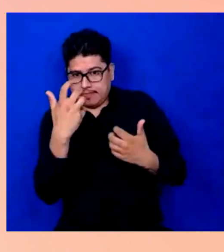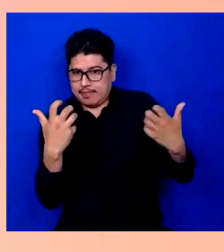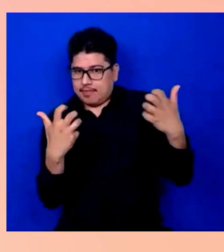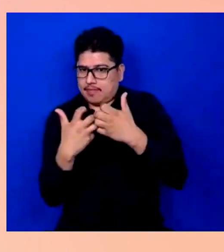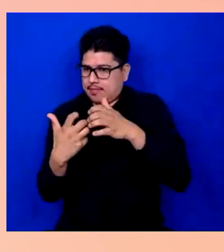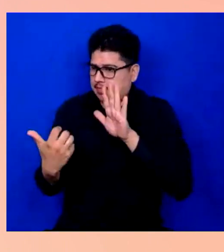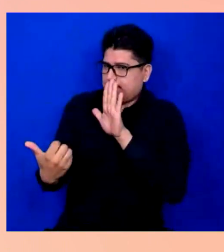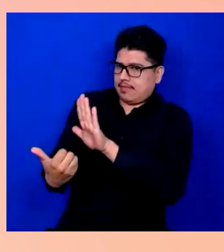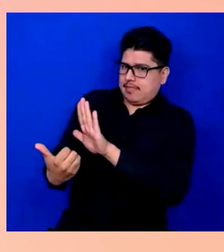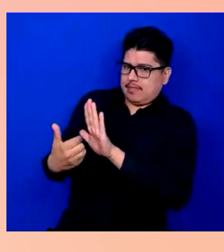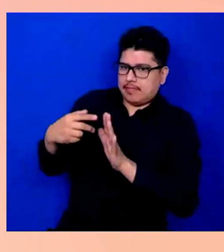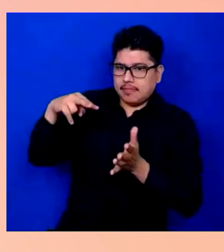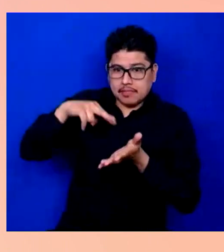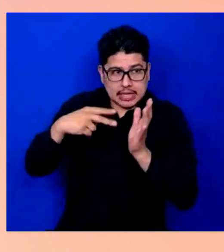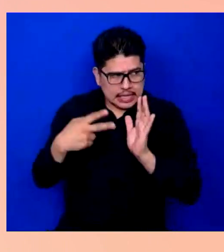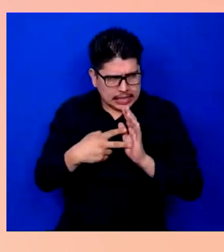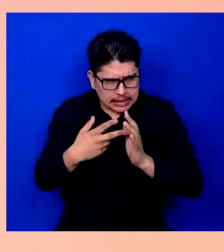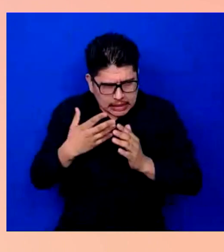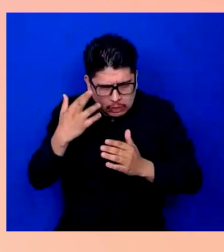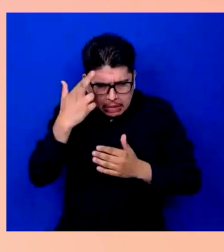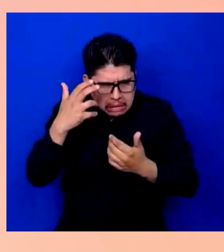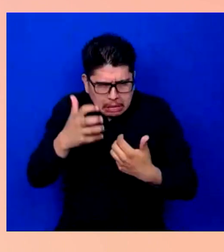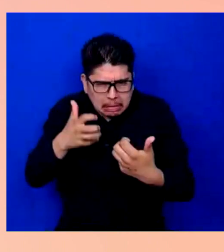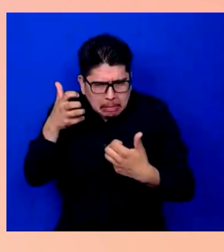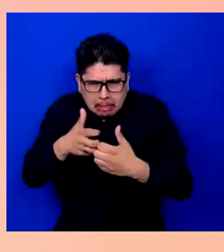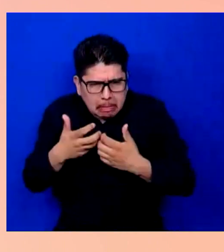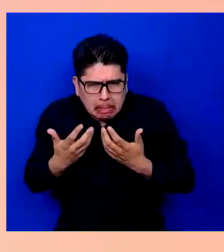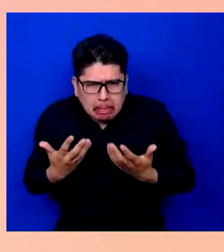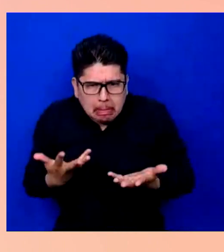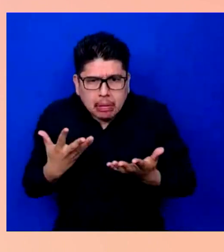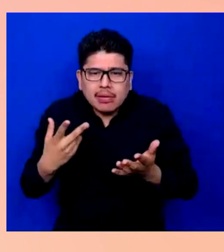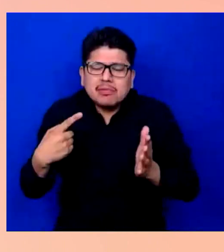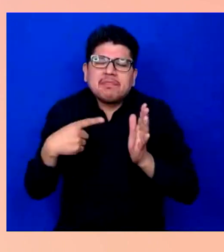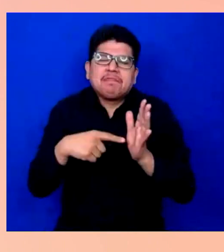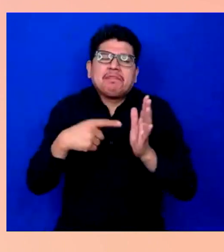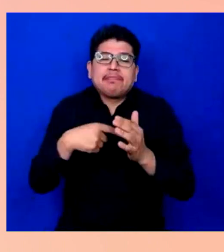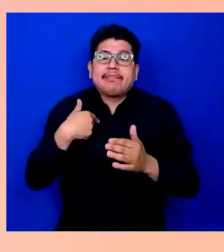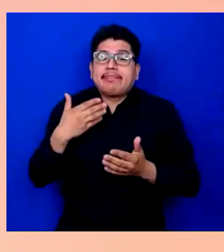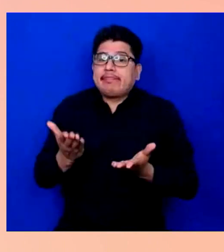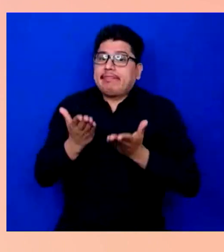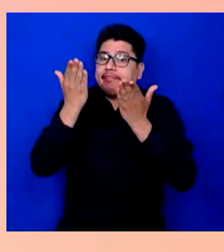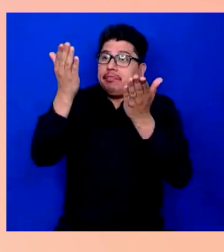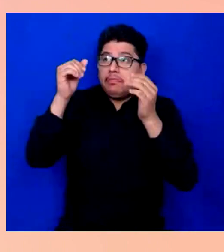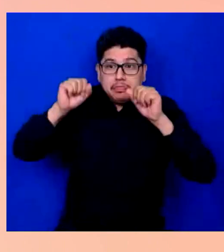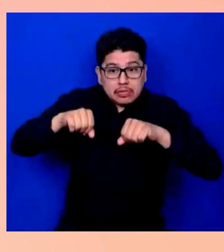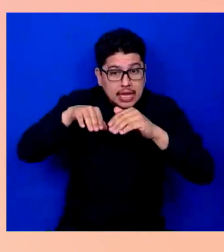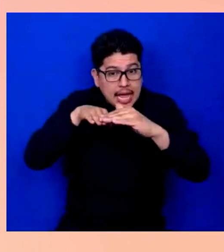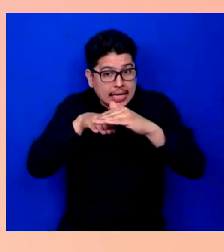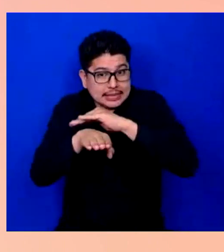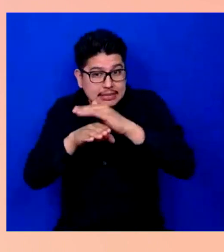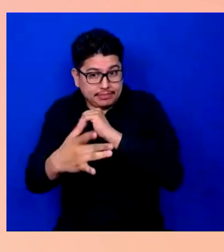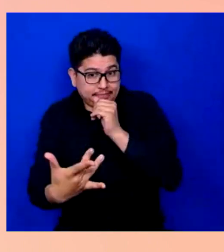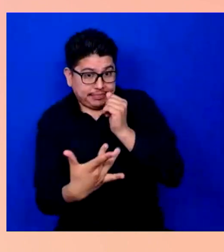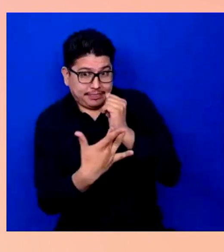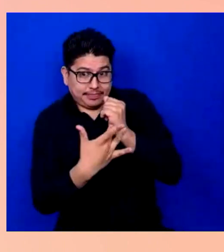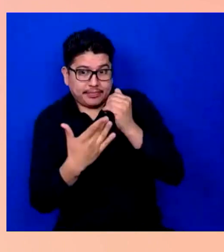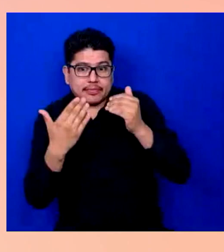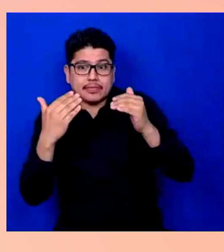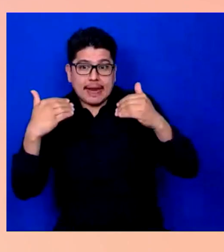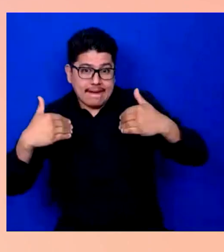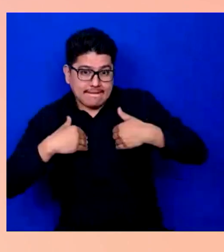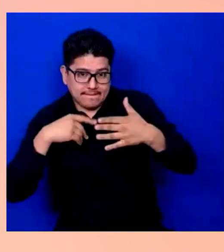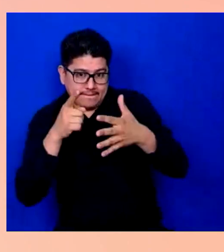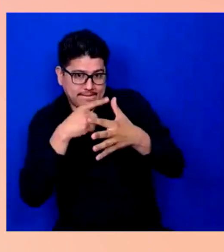for example, here we can bring the potential that accessible technologies are having actually in